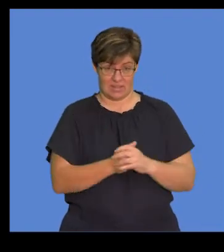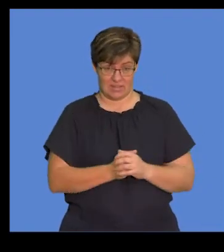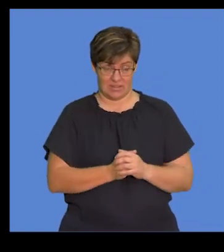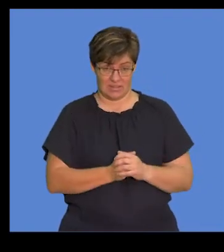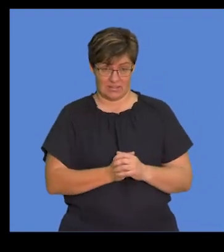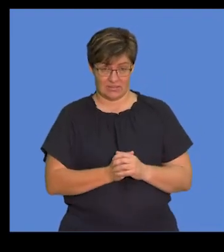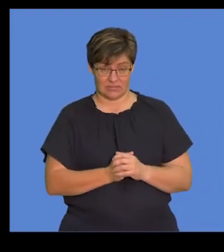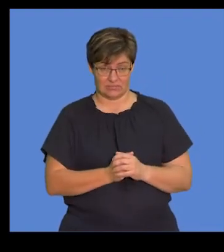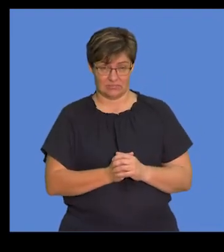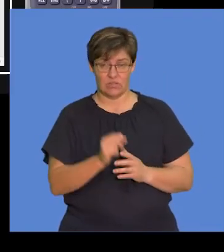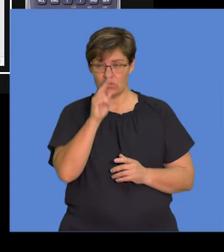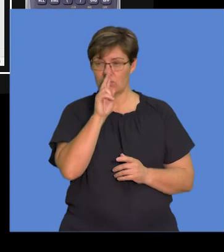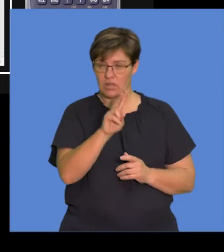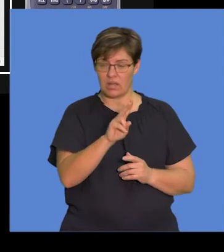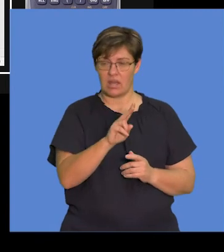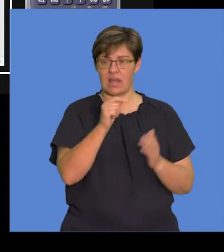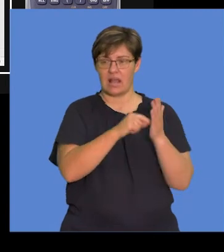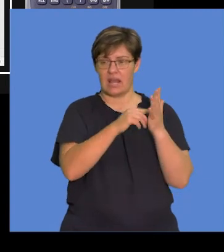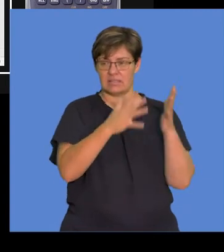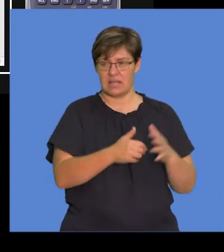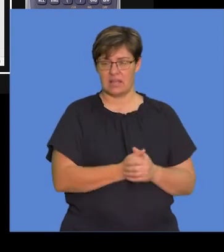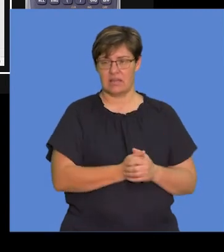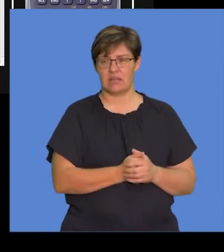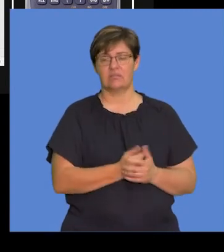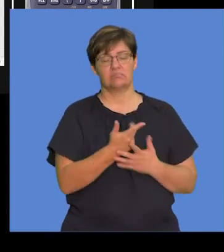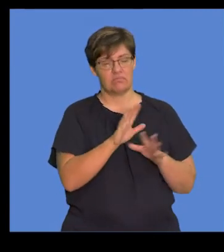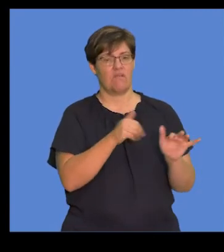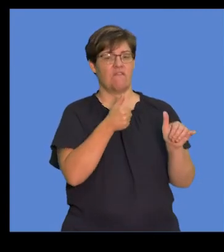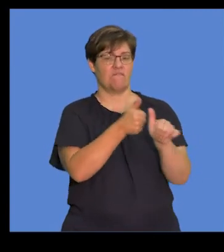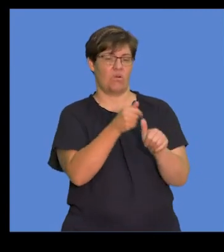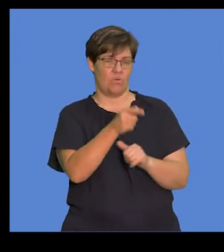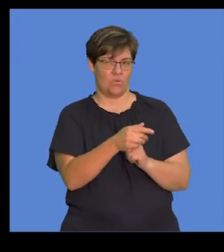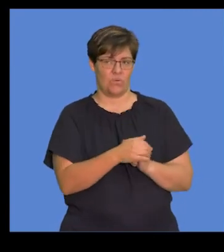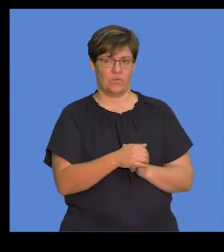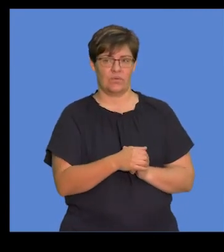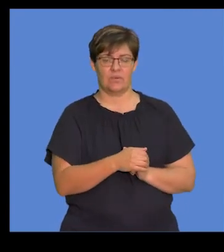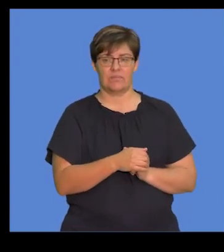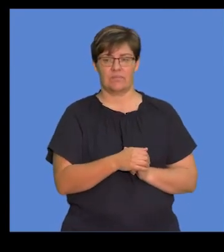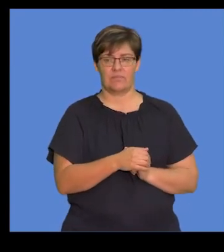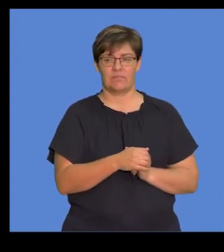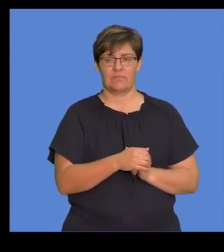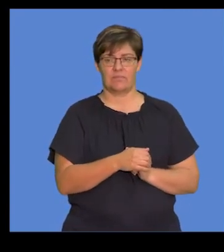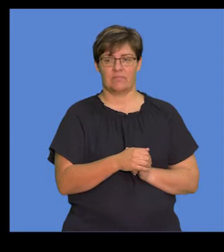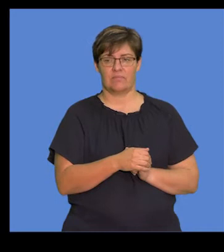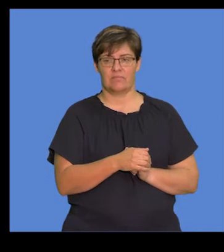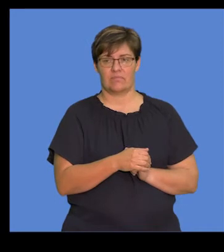Okay, so if we go to our calculator, then it follows that we have, okay,